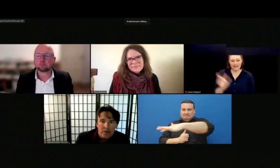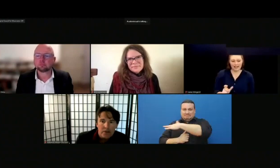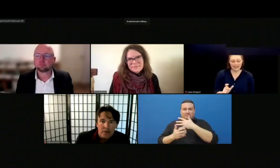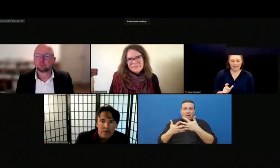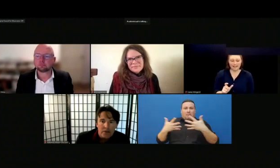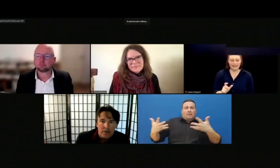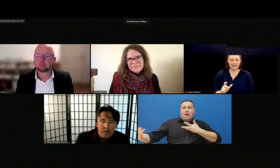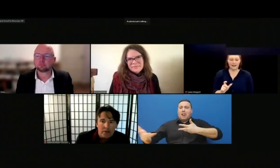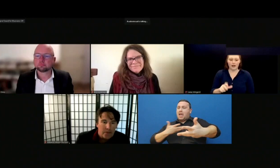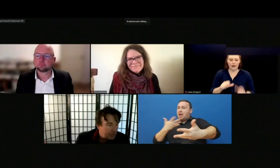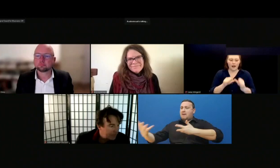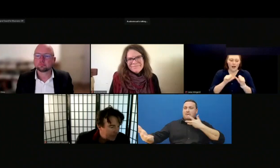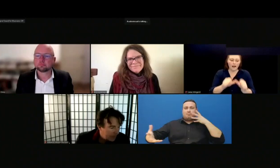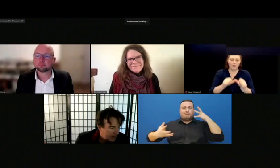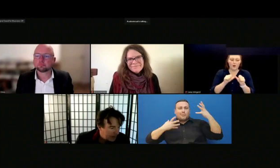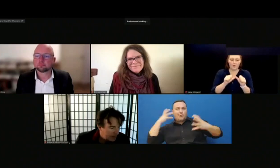outgoing,